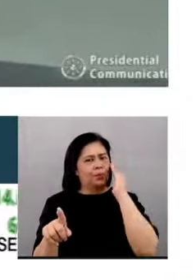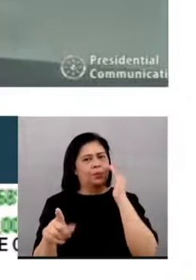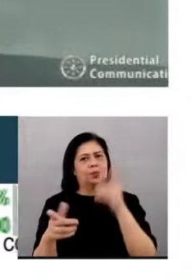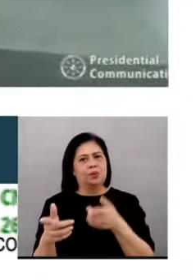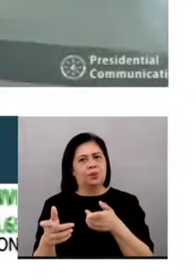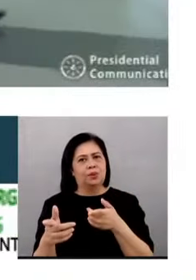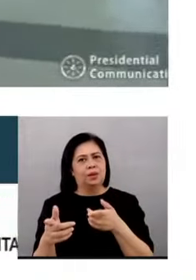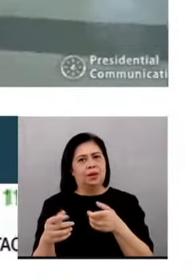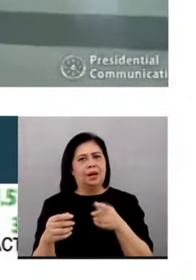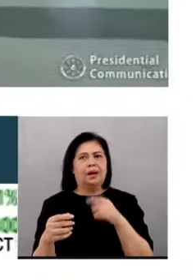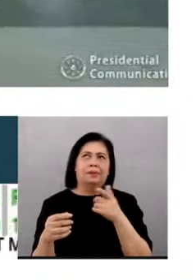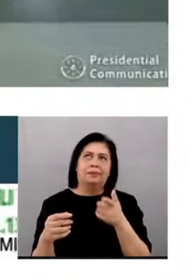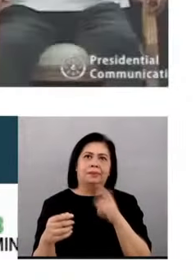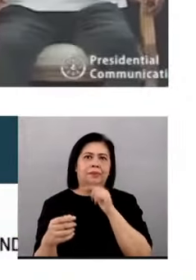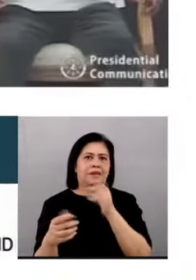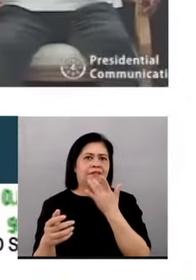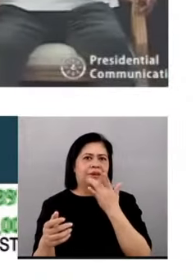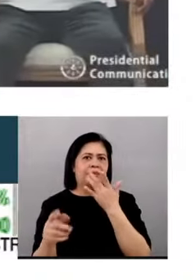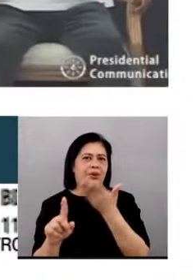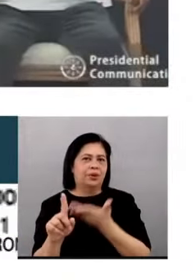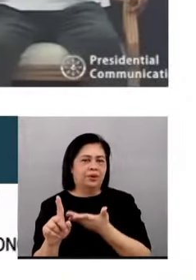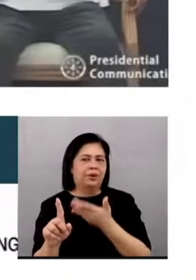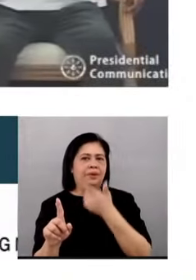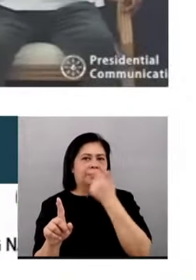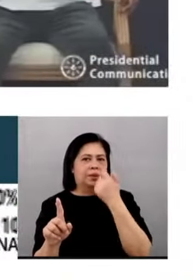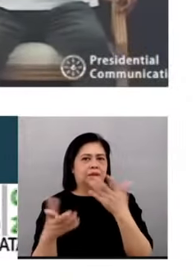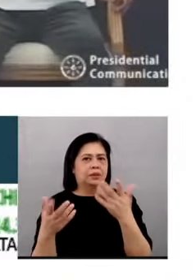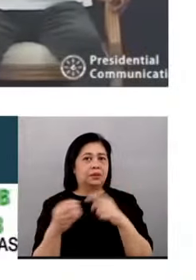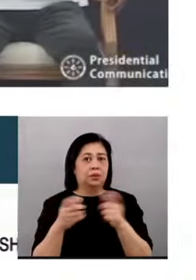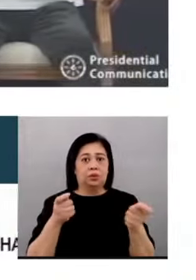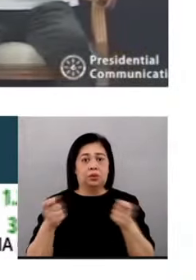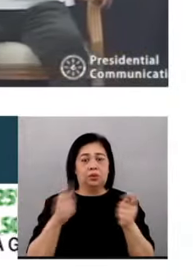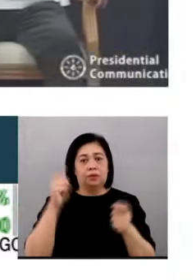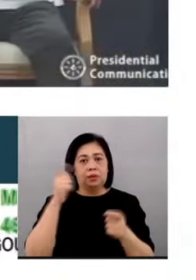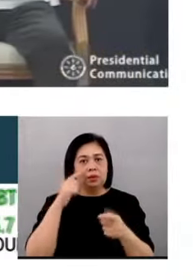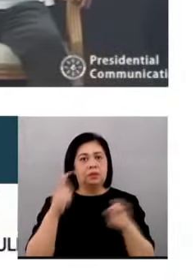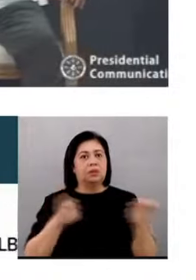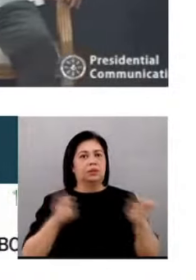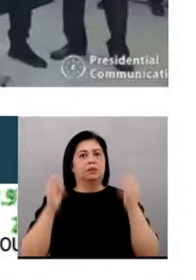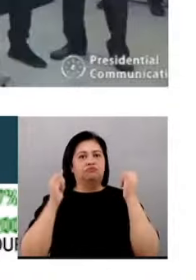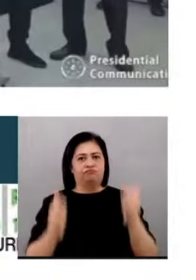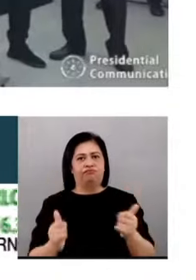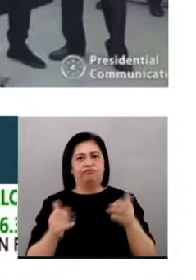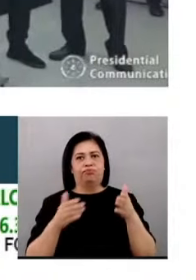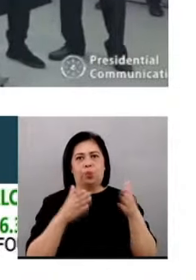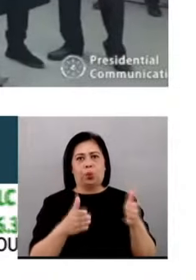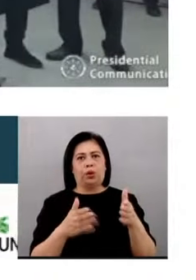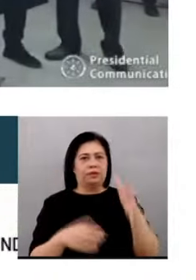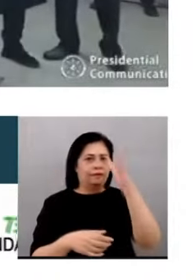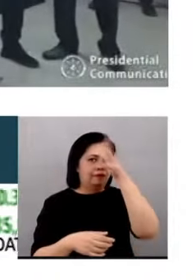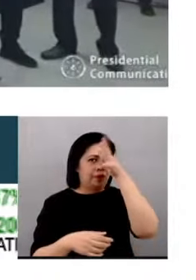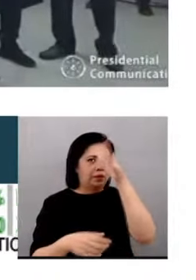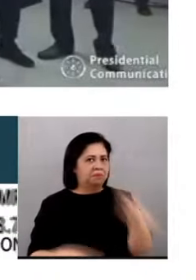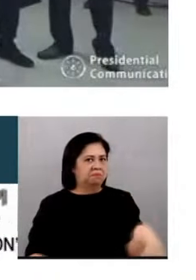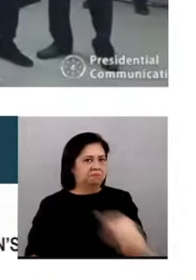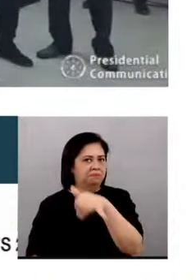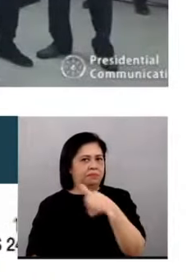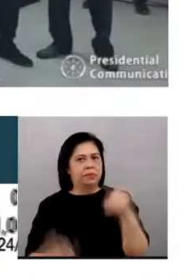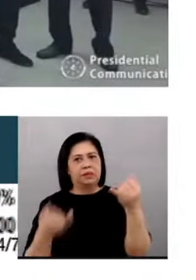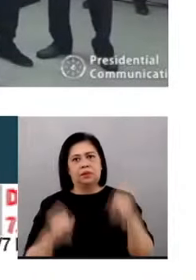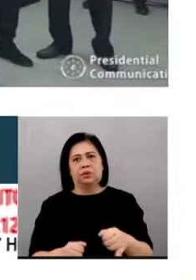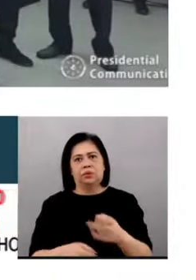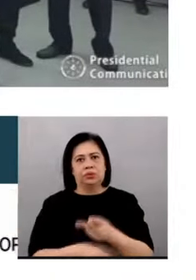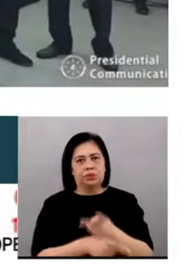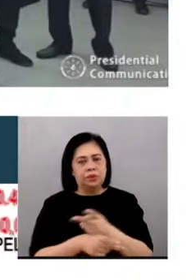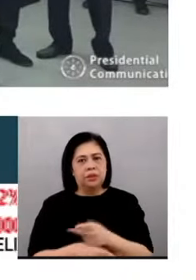I don't necessarily favor her because I think in terms of governance, she will govern the same way as the father, especially with the issues I care about, like